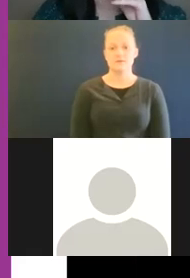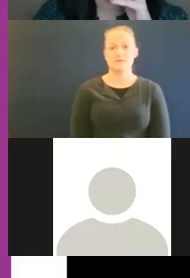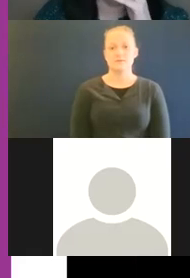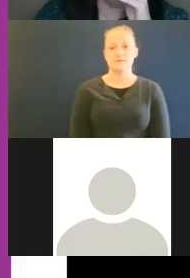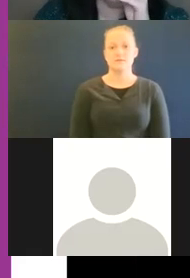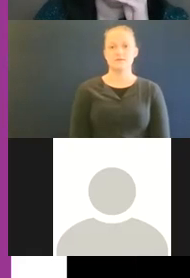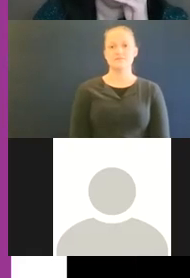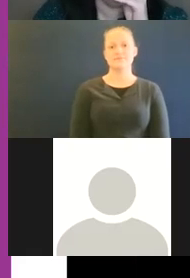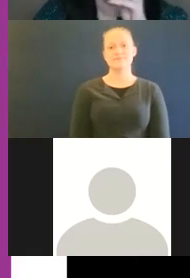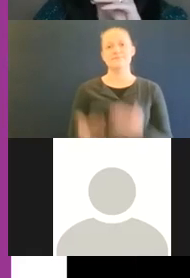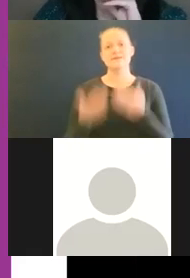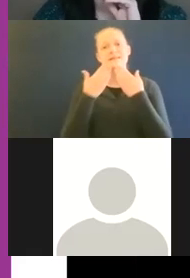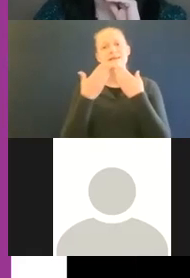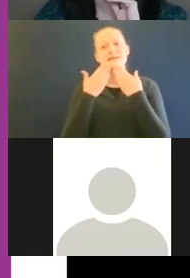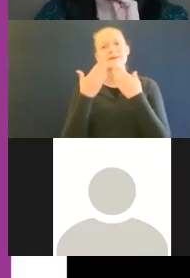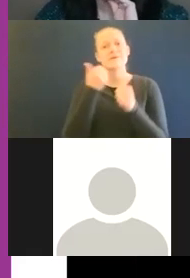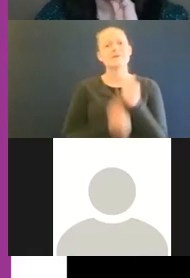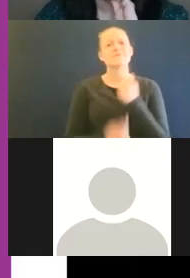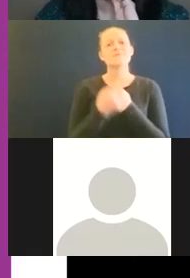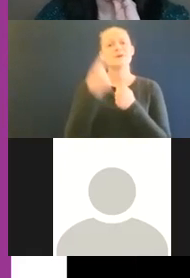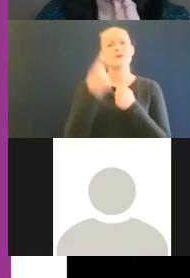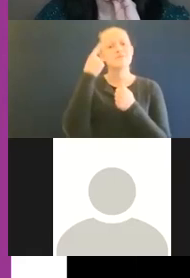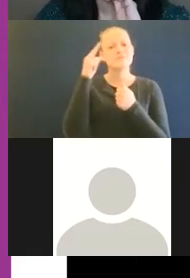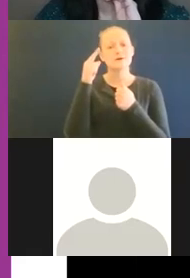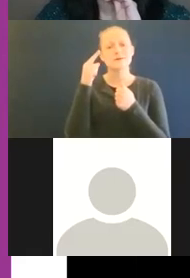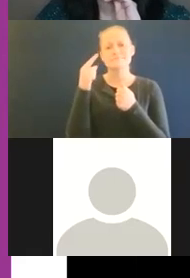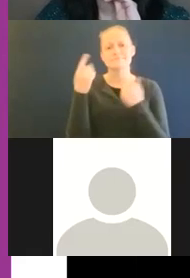Thanks everyone for popping on thus far.